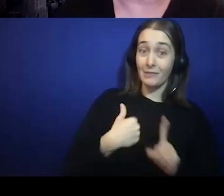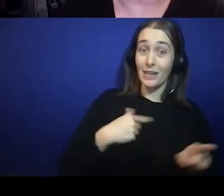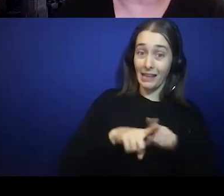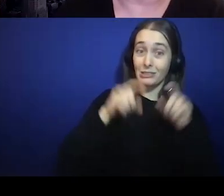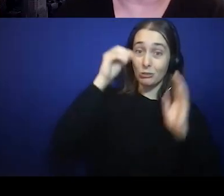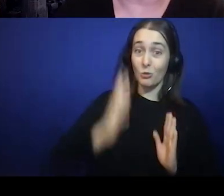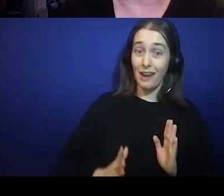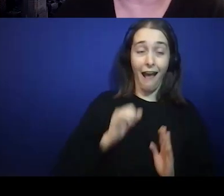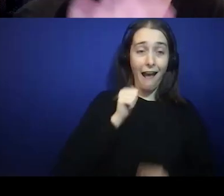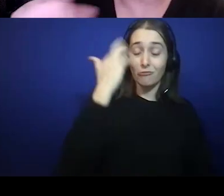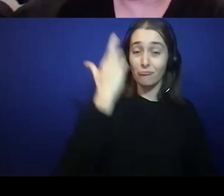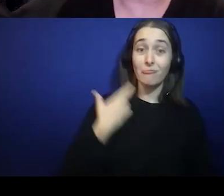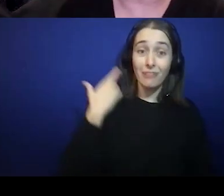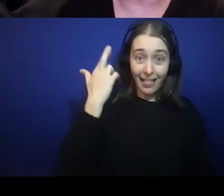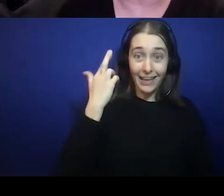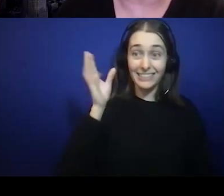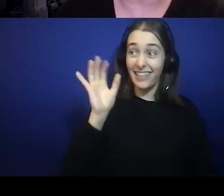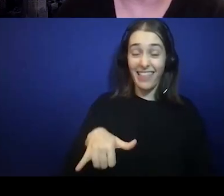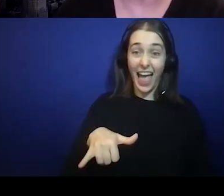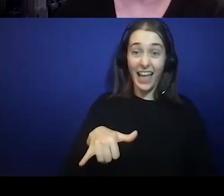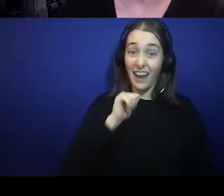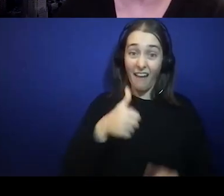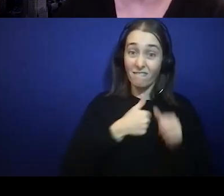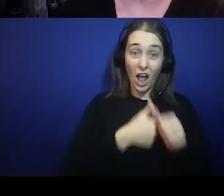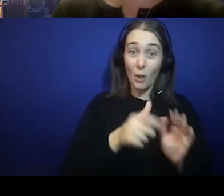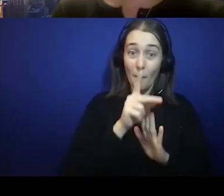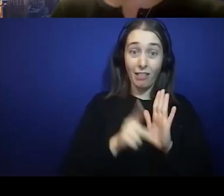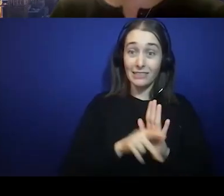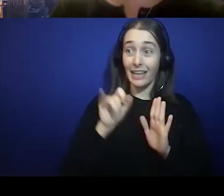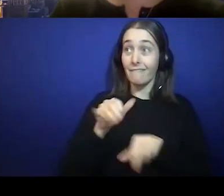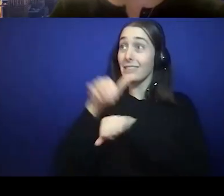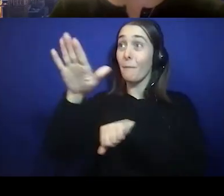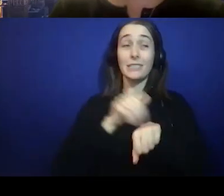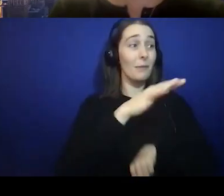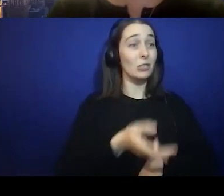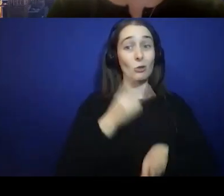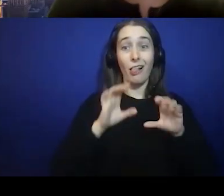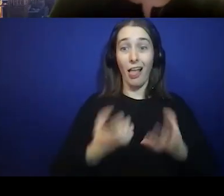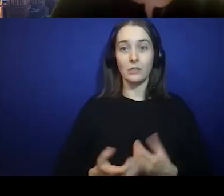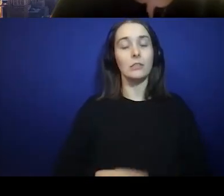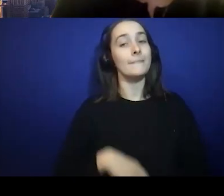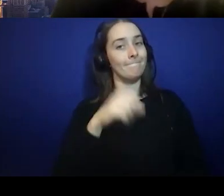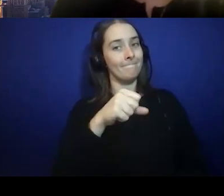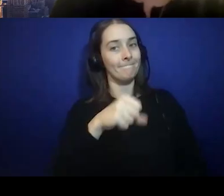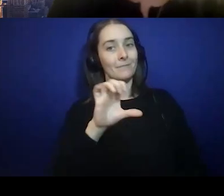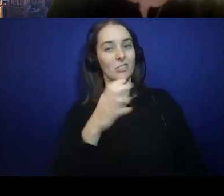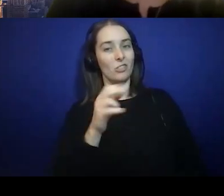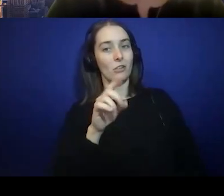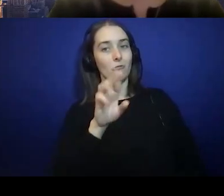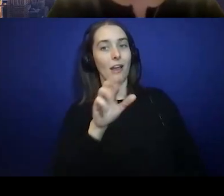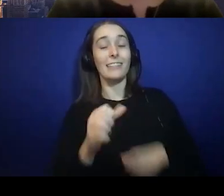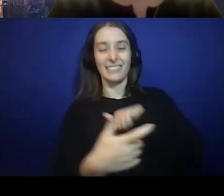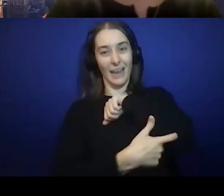that that would be running afoul of the policy. Yeah, and it's very tempting because you feel, it's